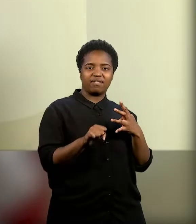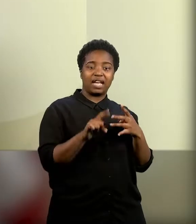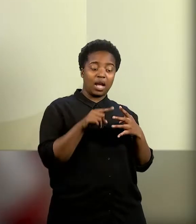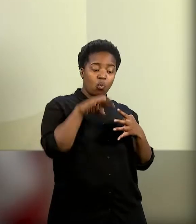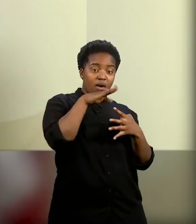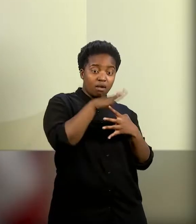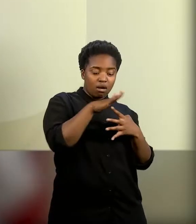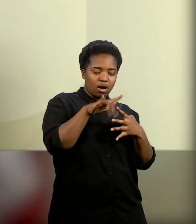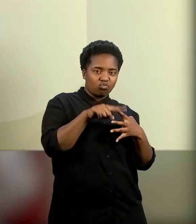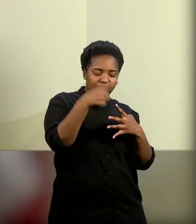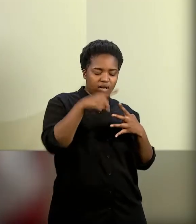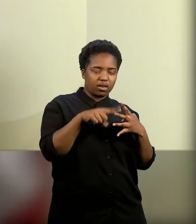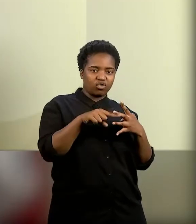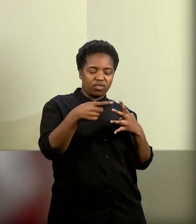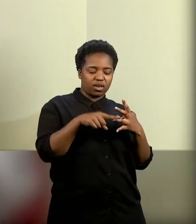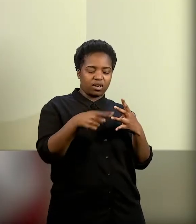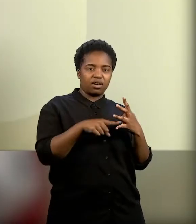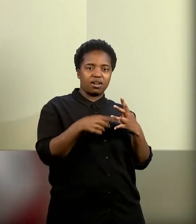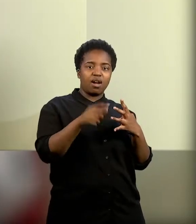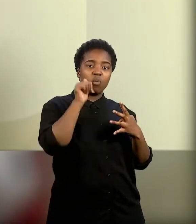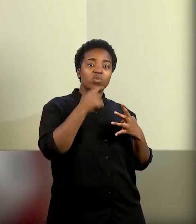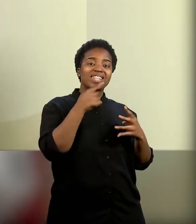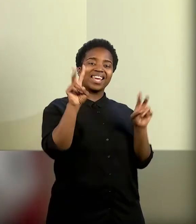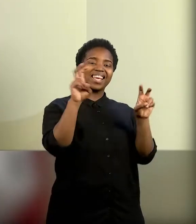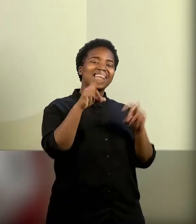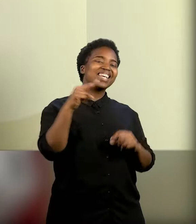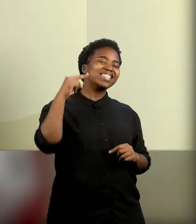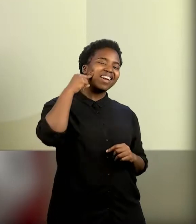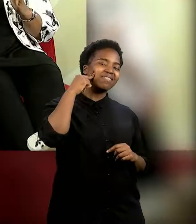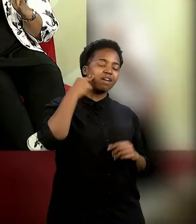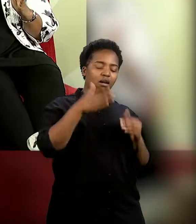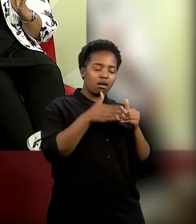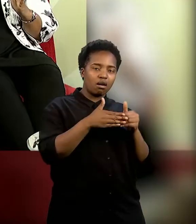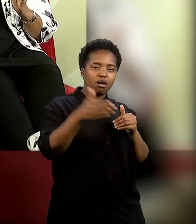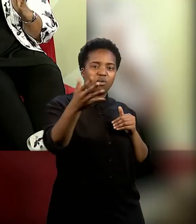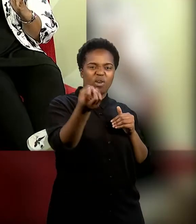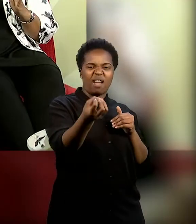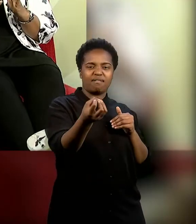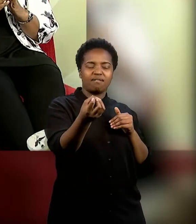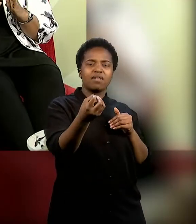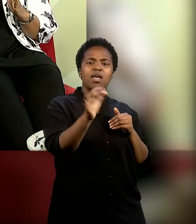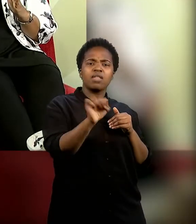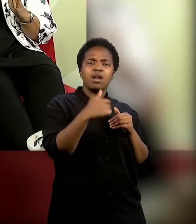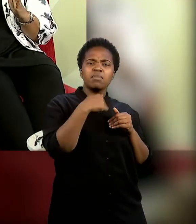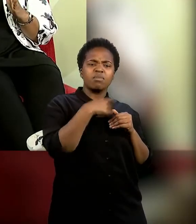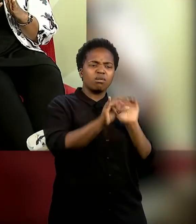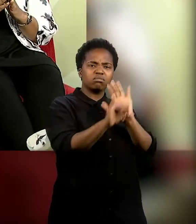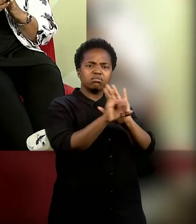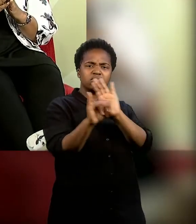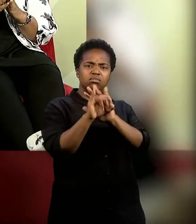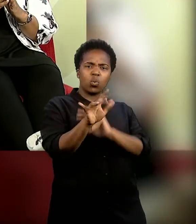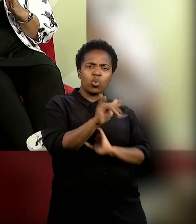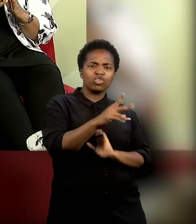is unique in those 4 categories. So when we speak about being deaf, we want to move across the spectrum and allow people to